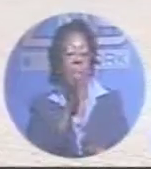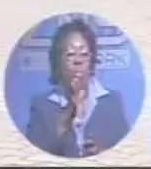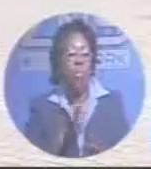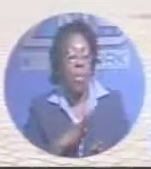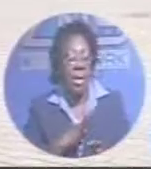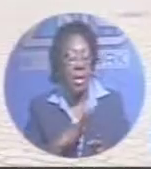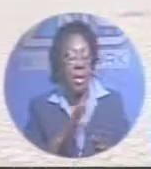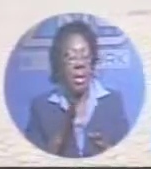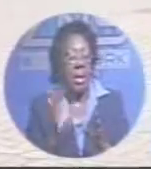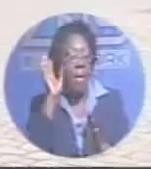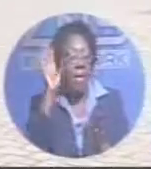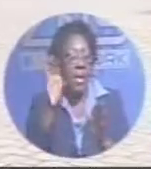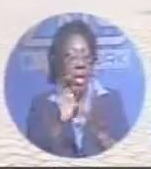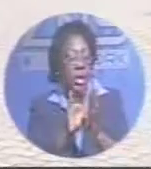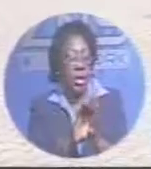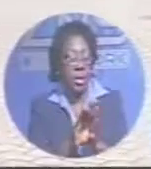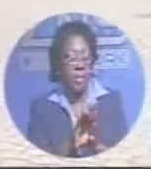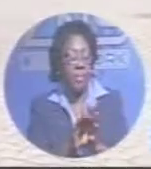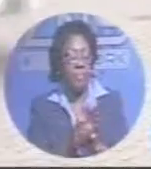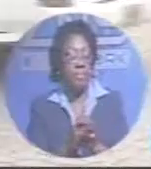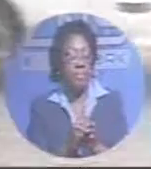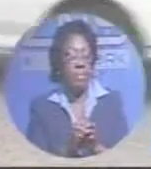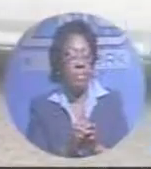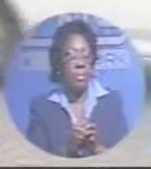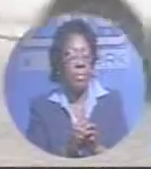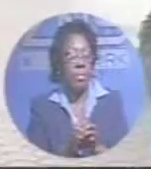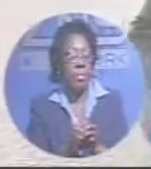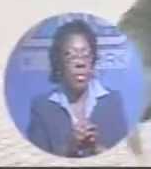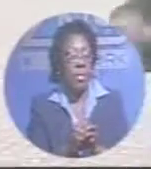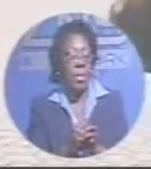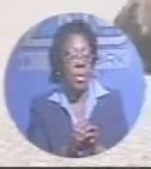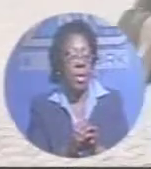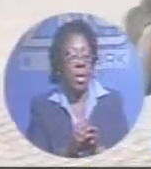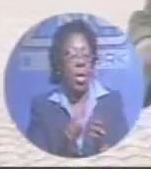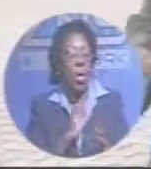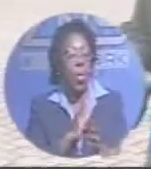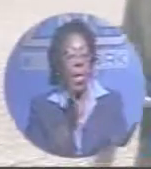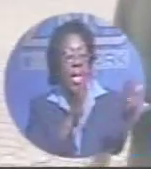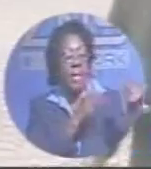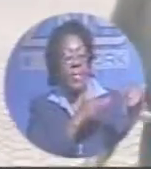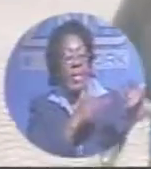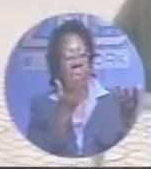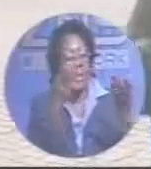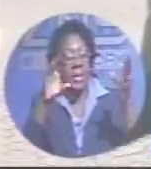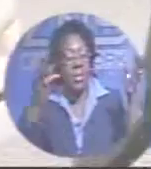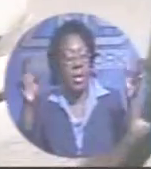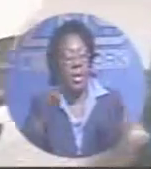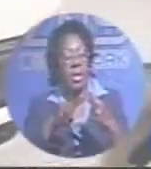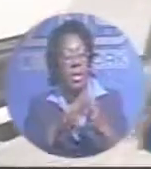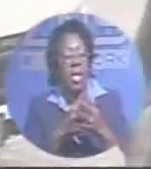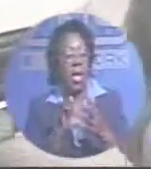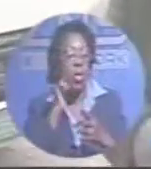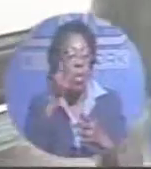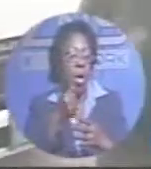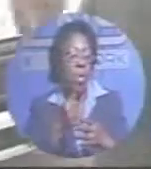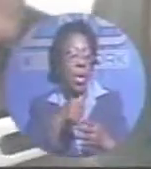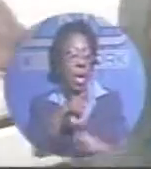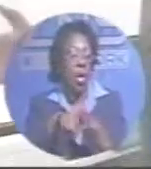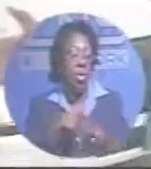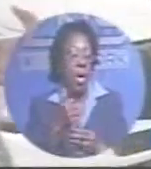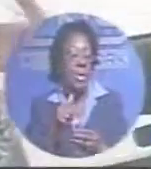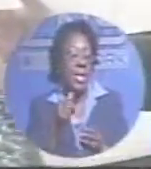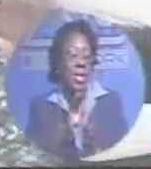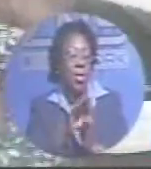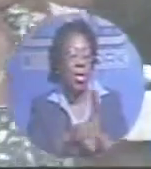way for our country and paved the way for women in our country. We're expecting celebrations to begin tomorrow morning around 10 o'clock. I'm joined